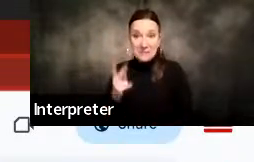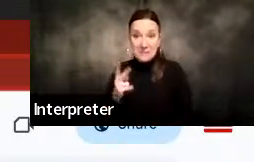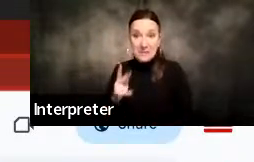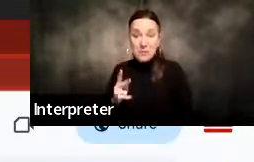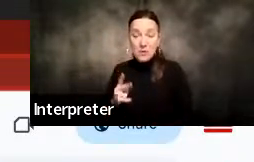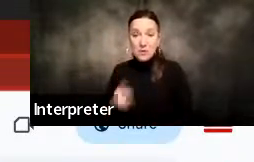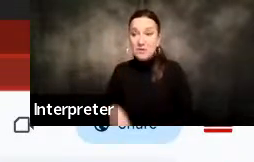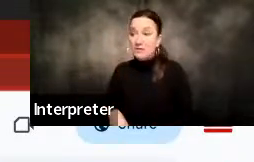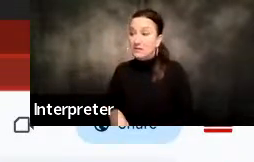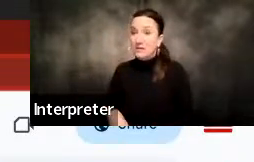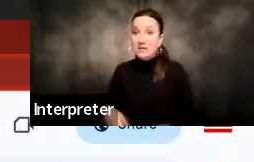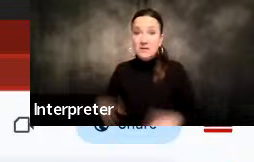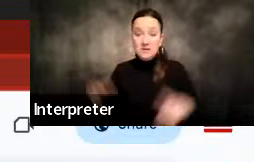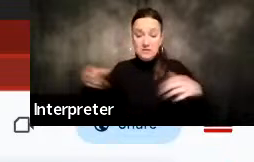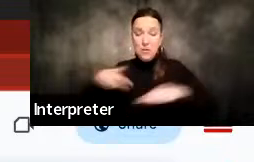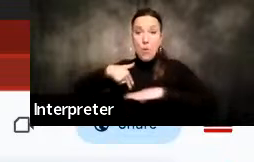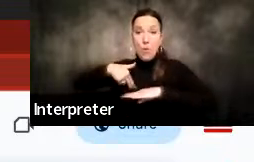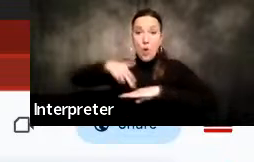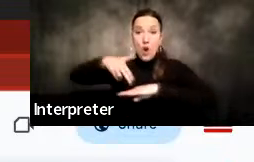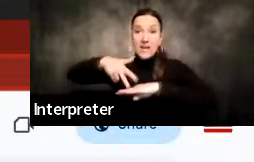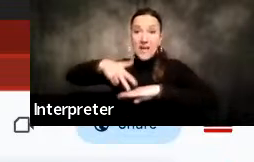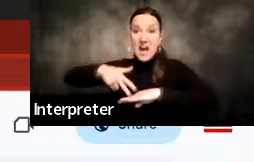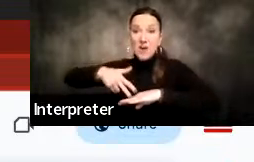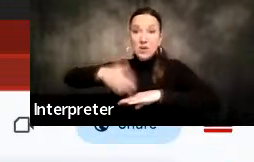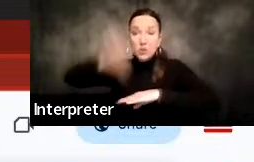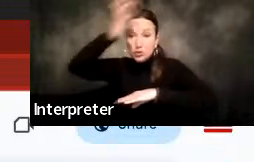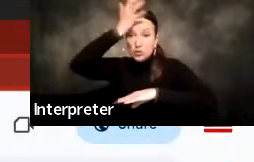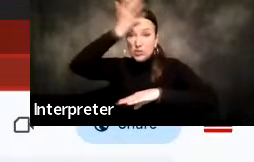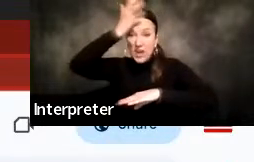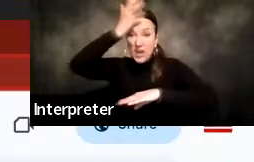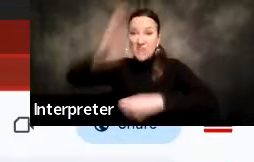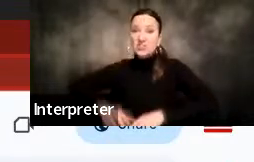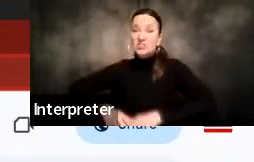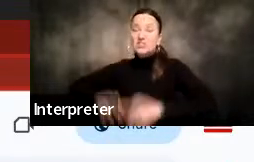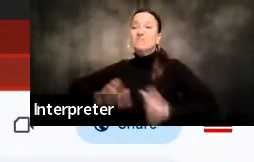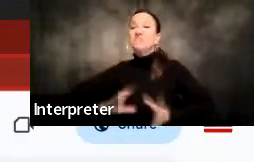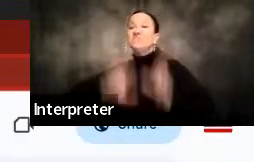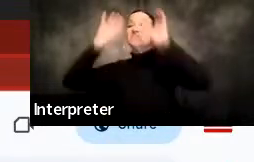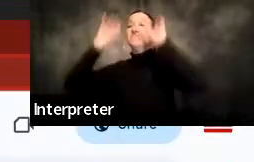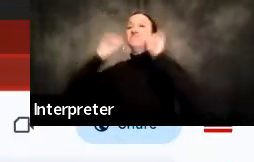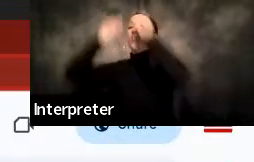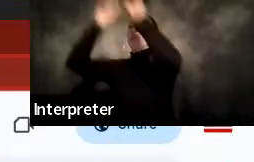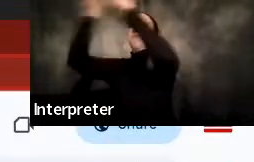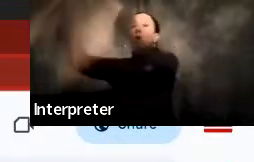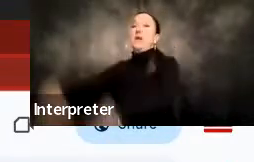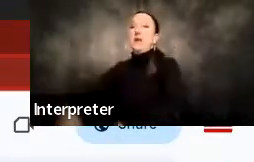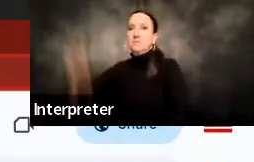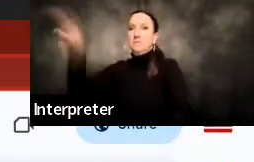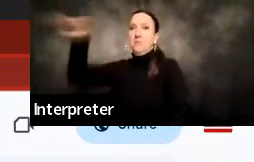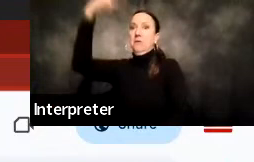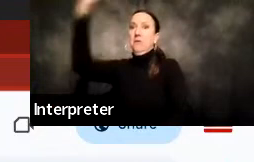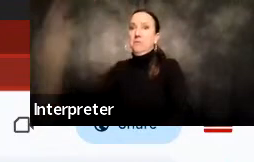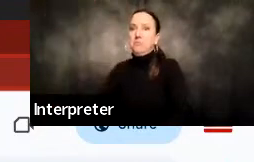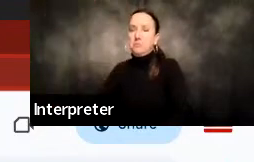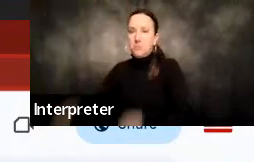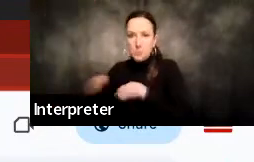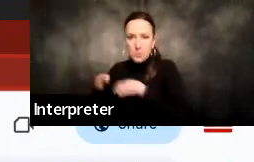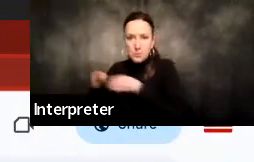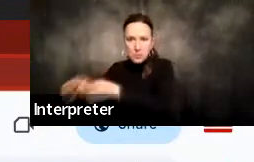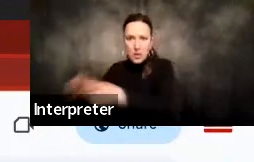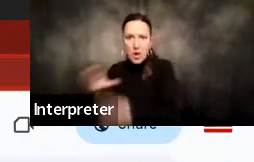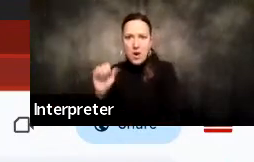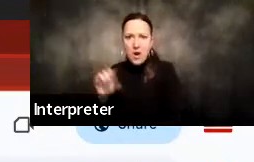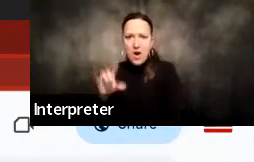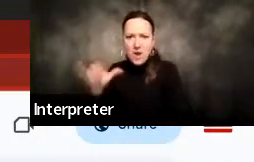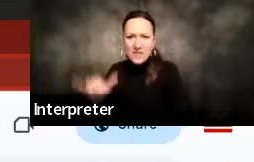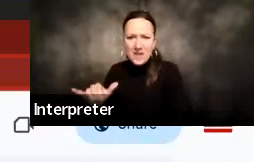full bag of trash and just dropping it into the alley. Wherever it lands, it just lands. Or alleys that do not even